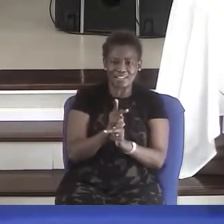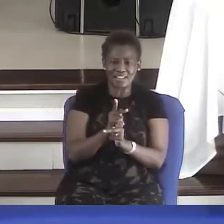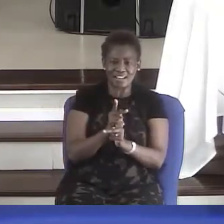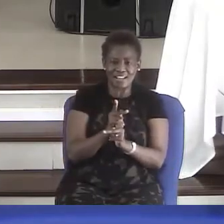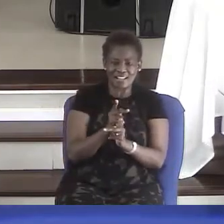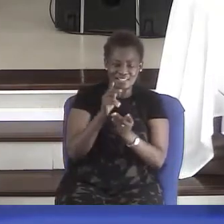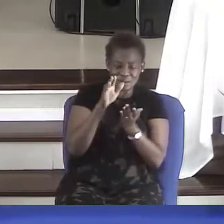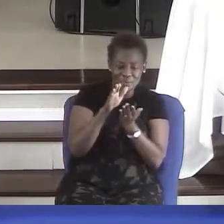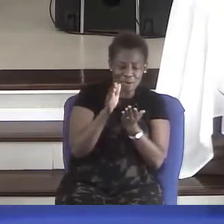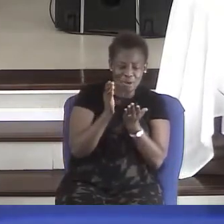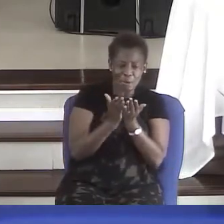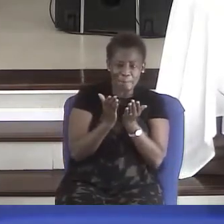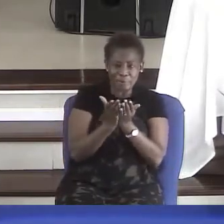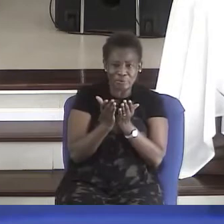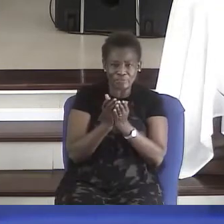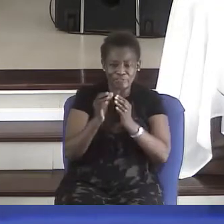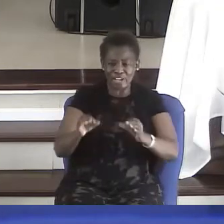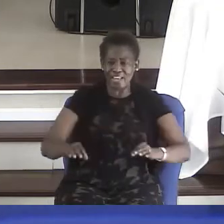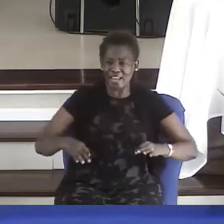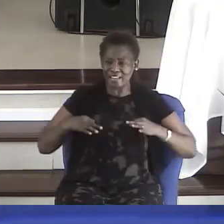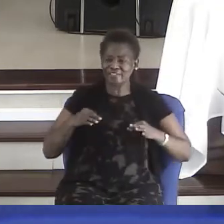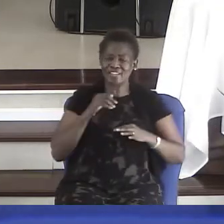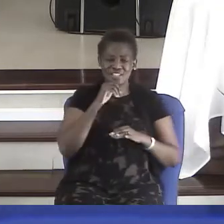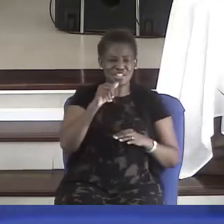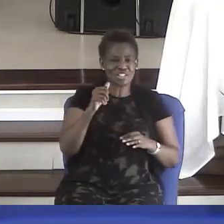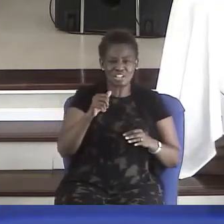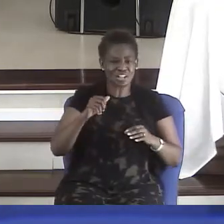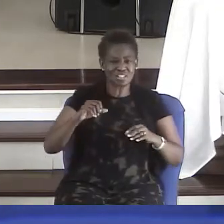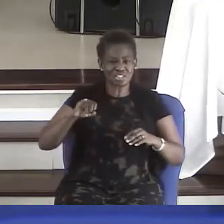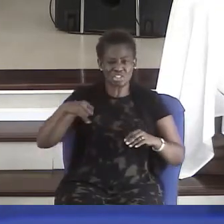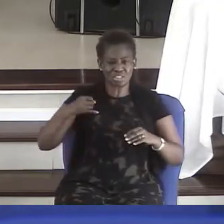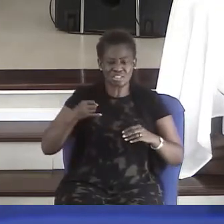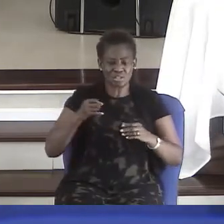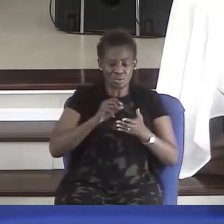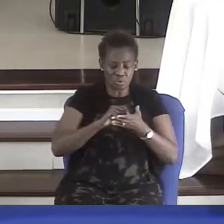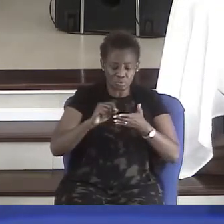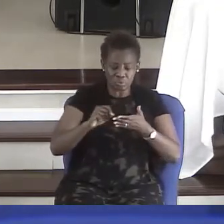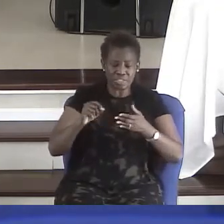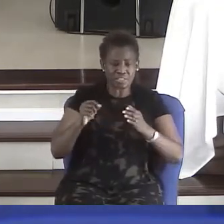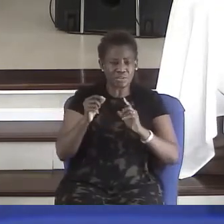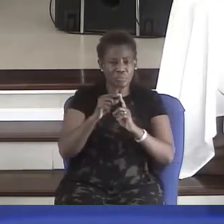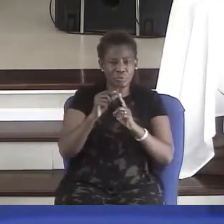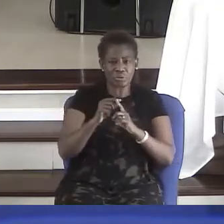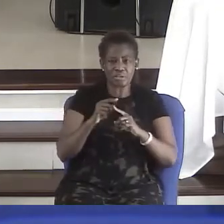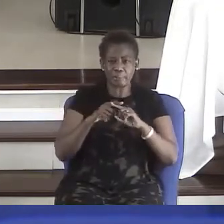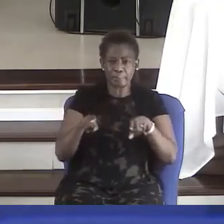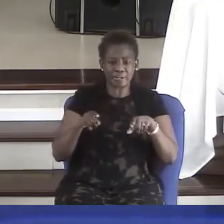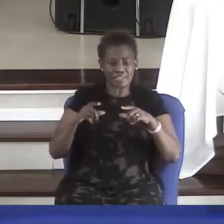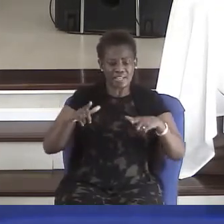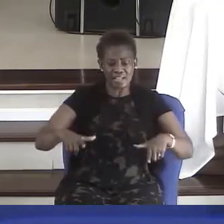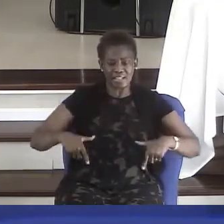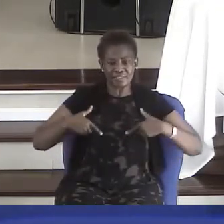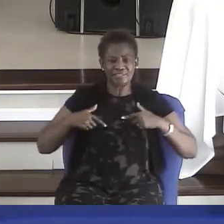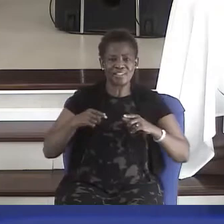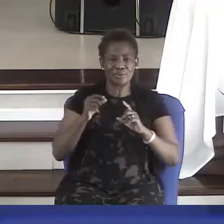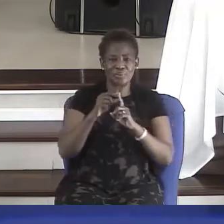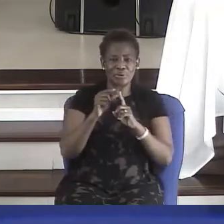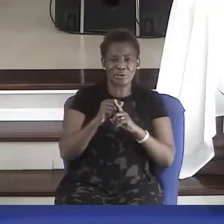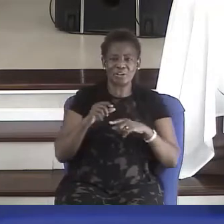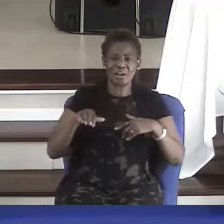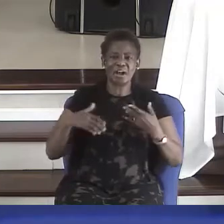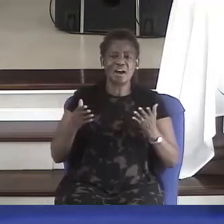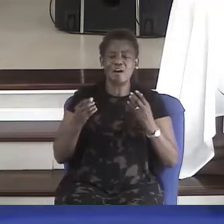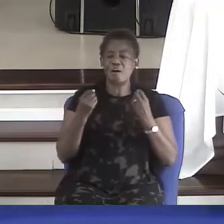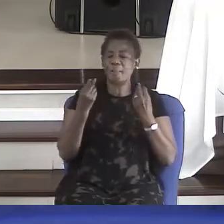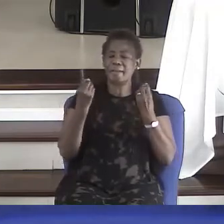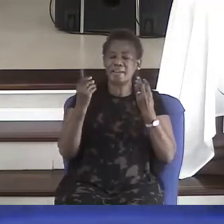That it is not just written word, like it is living word. How many times should I repeat this before your ears? It is